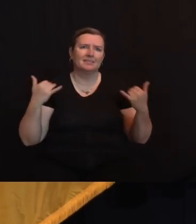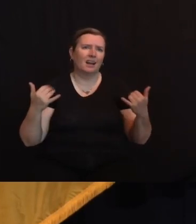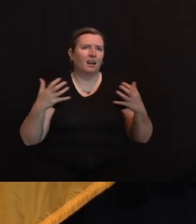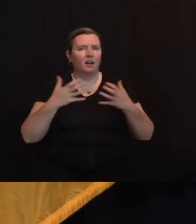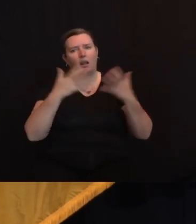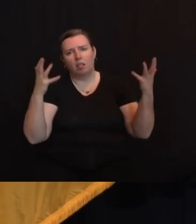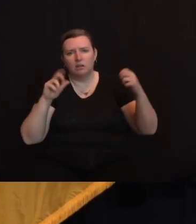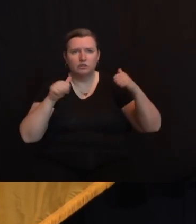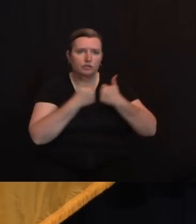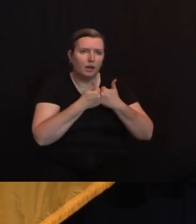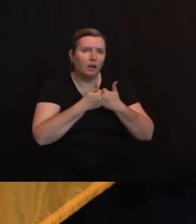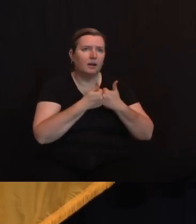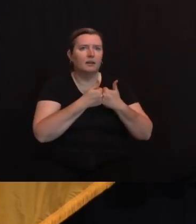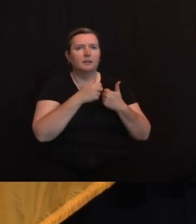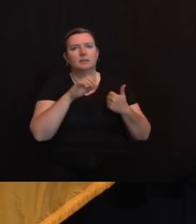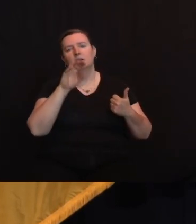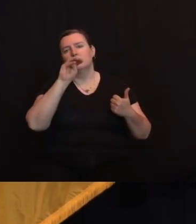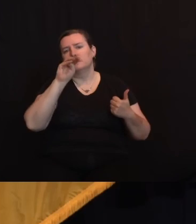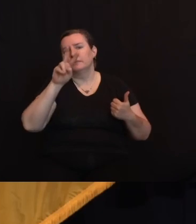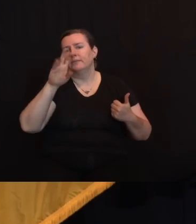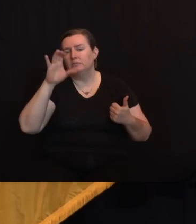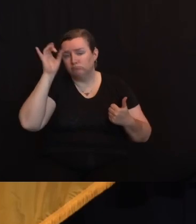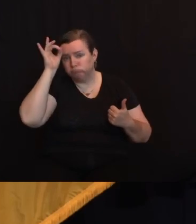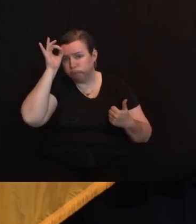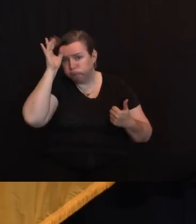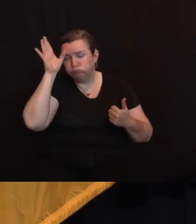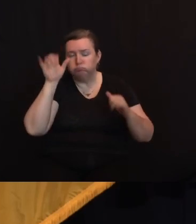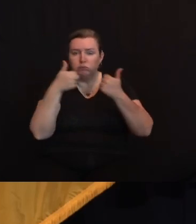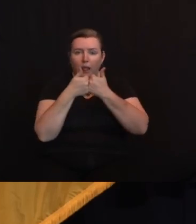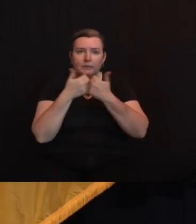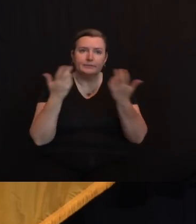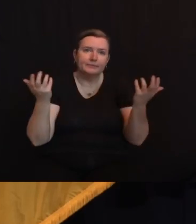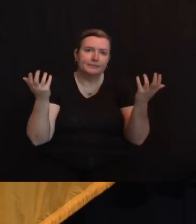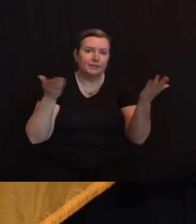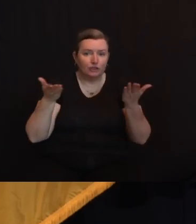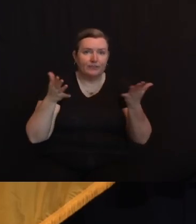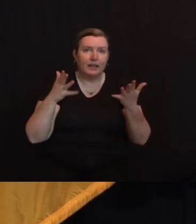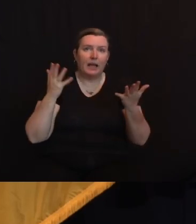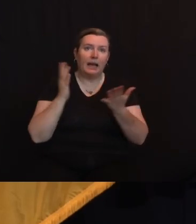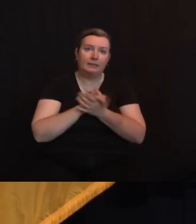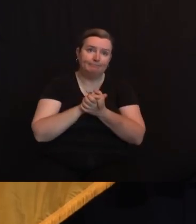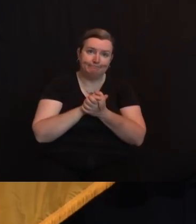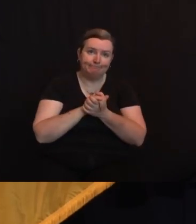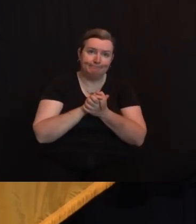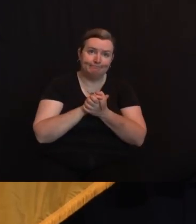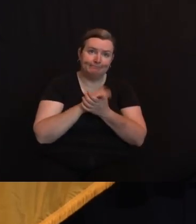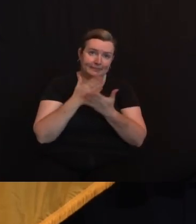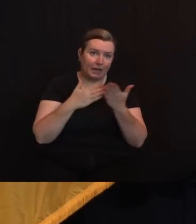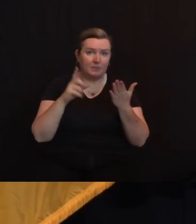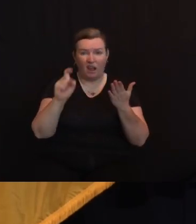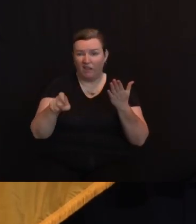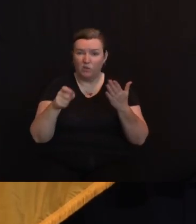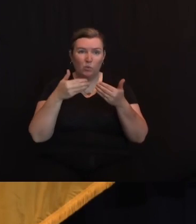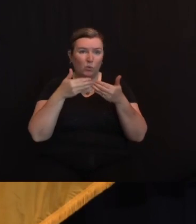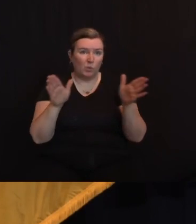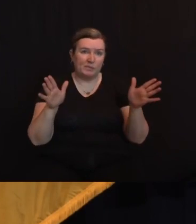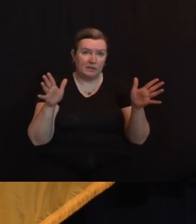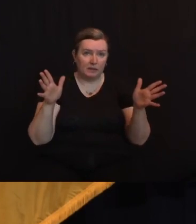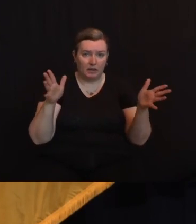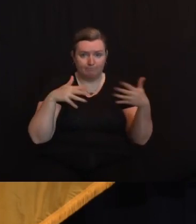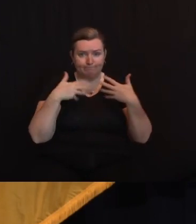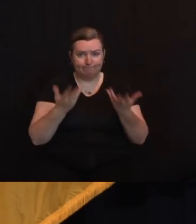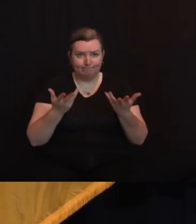Commission, where we, in some of those functions, we literally can't avoid being open. But let's come back to you on that,